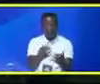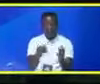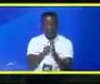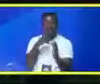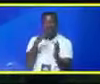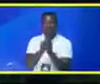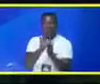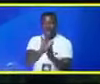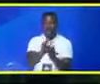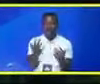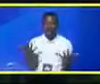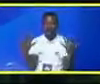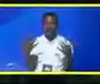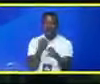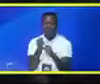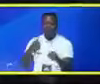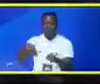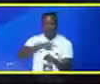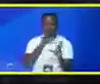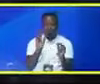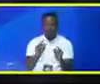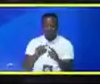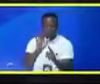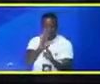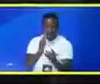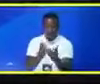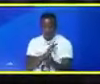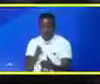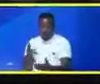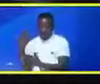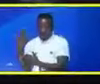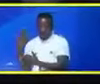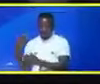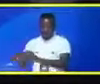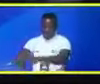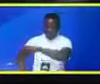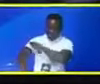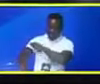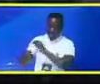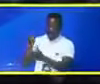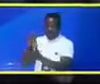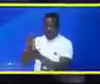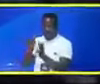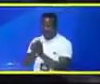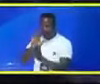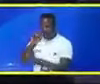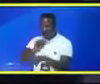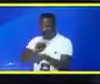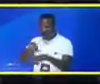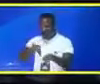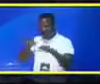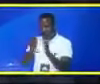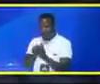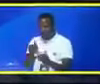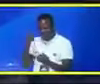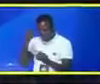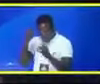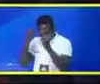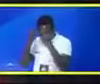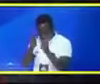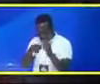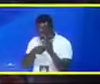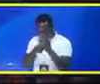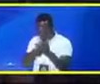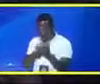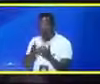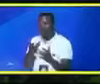their own arm save them, but thy right hand and arm, the light of thy countenance, because thou hast shown a favor towards